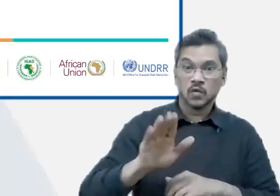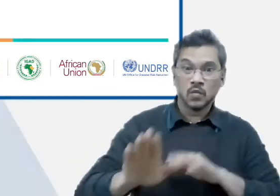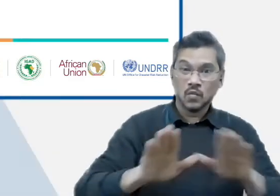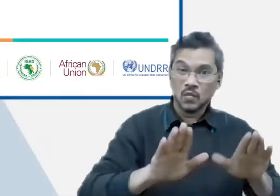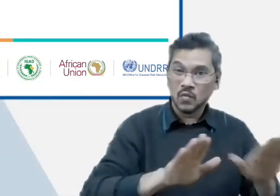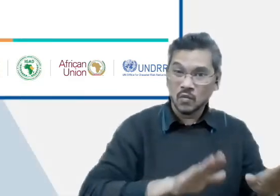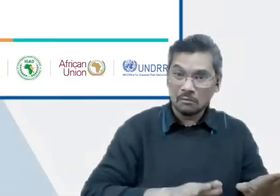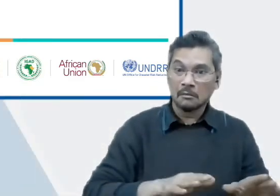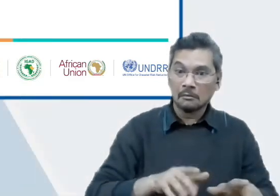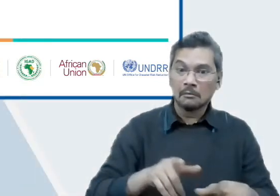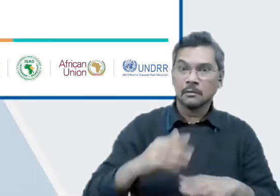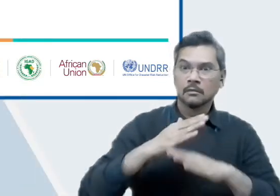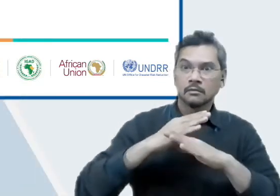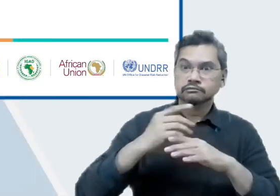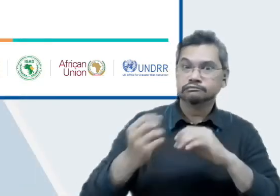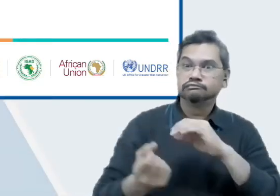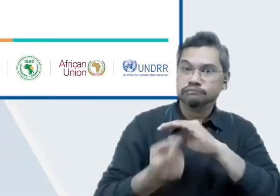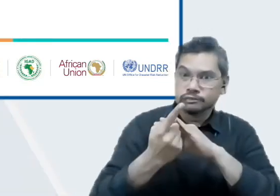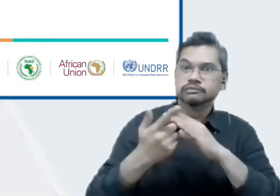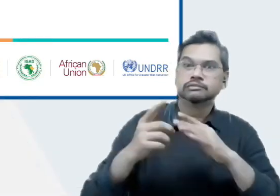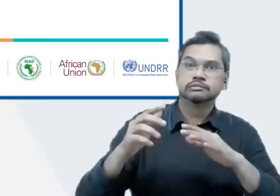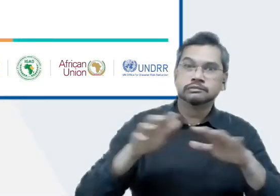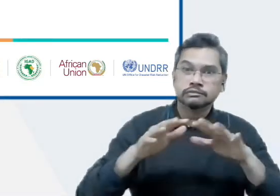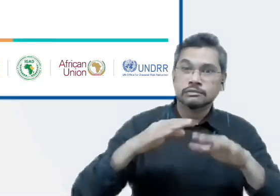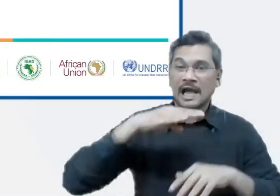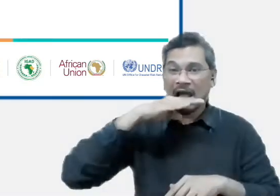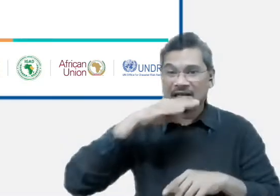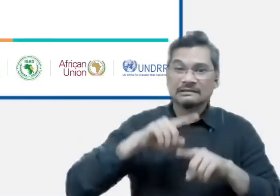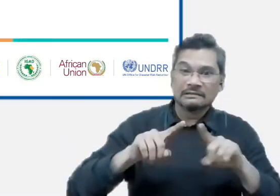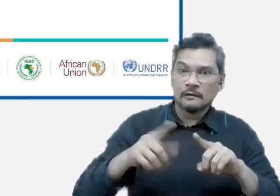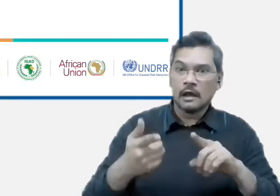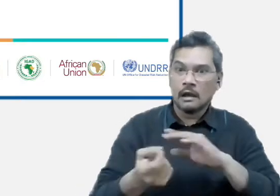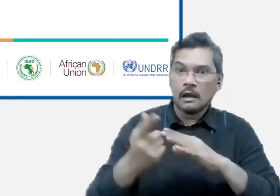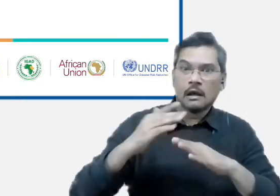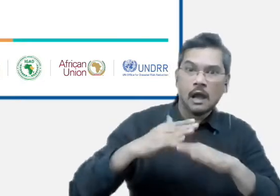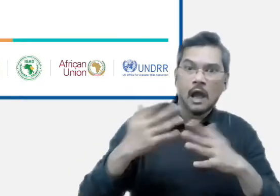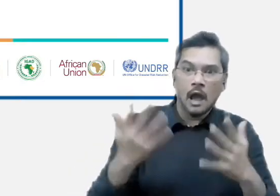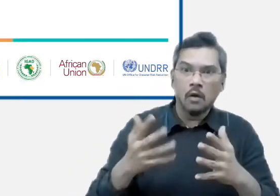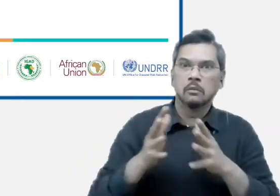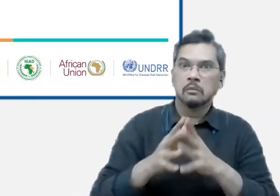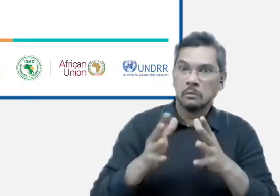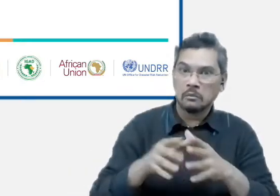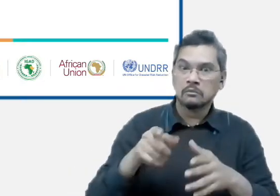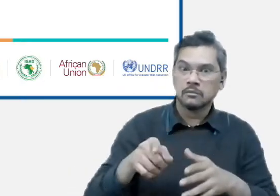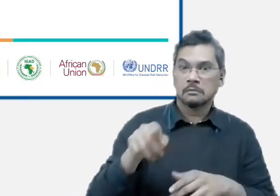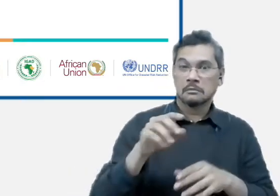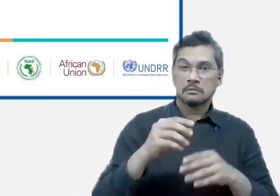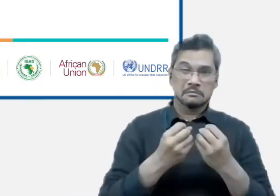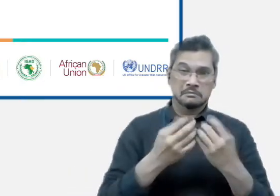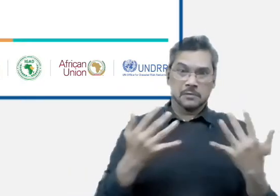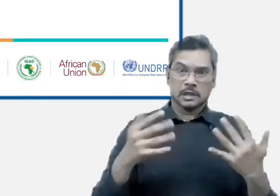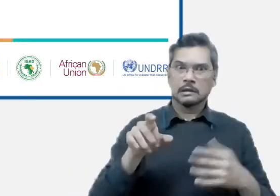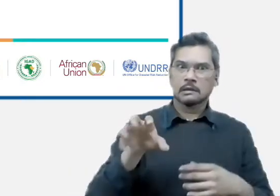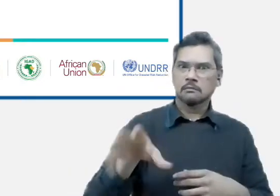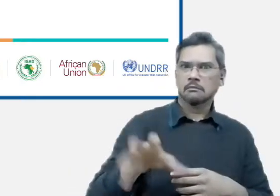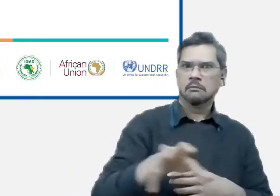and coordination mechanisms. Most member states are supporting existing preparedness and recovery plan. And